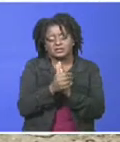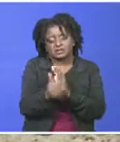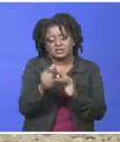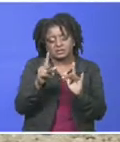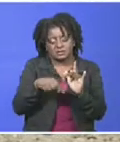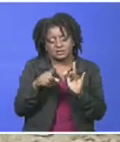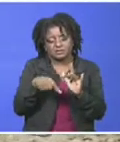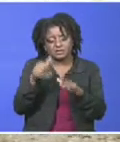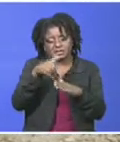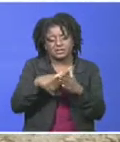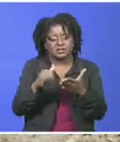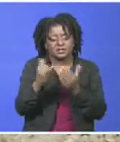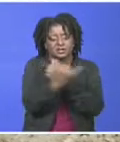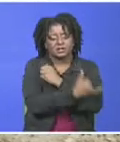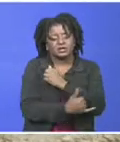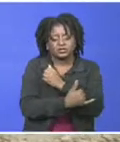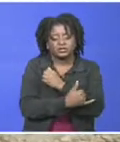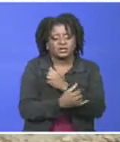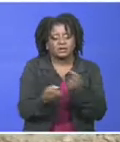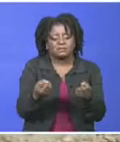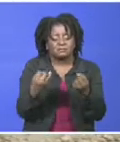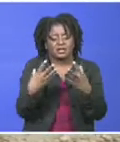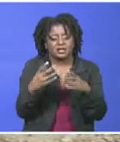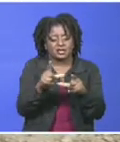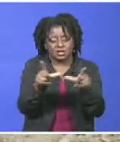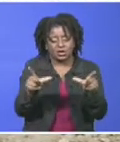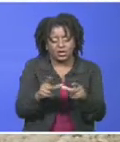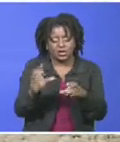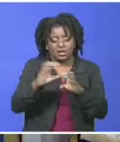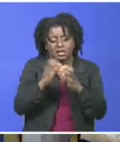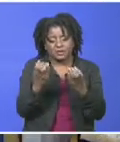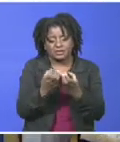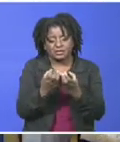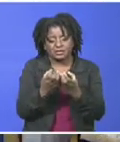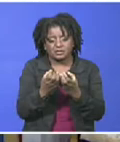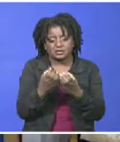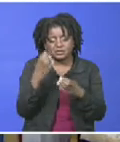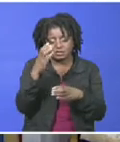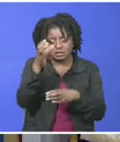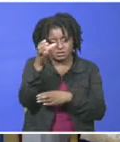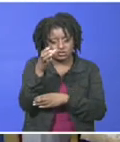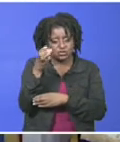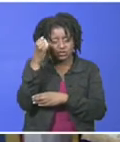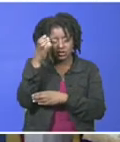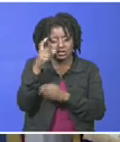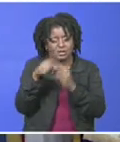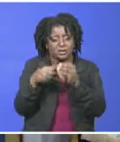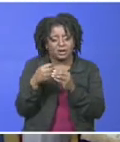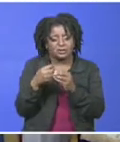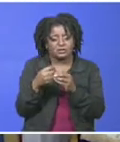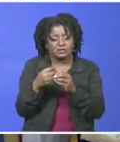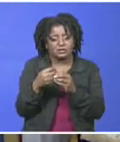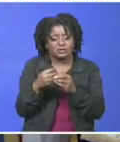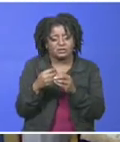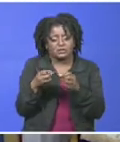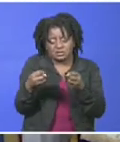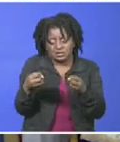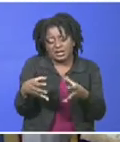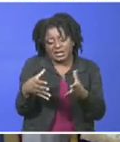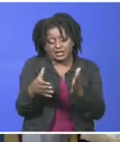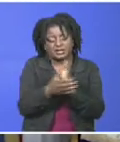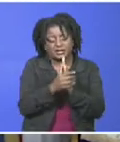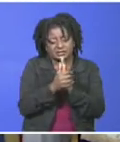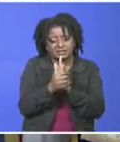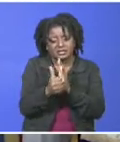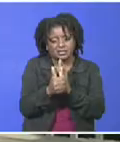local companies expressing concern about the increasing skills gap in the country, president of the Bahamas Technical and Vocational Institute,